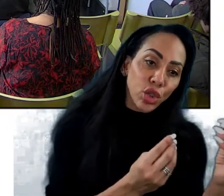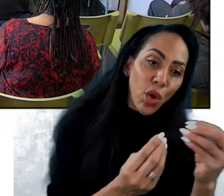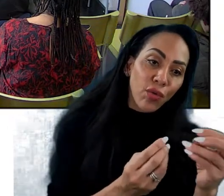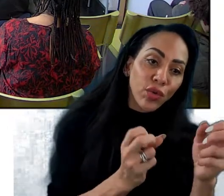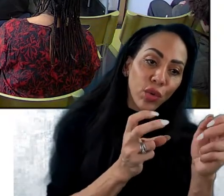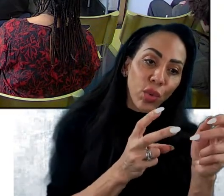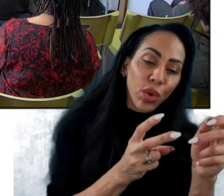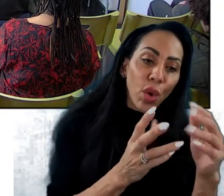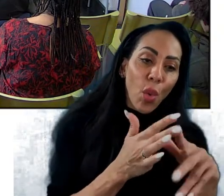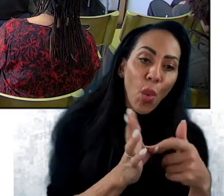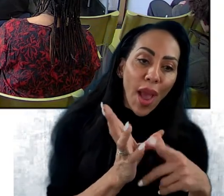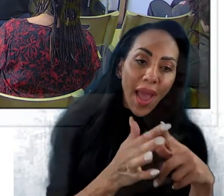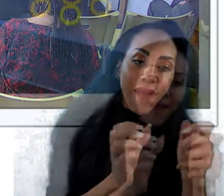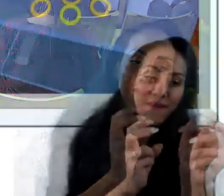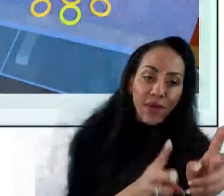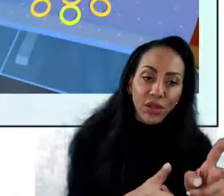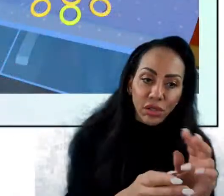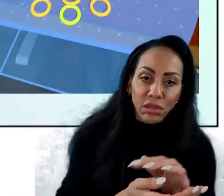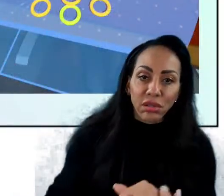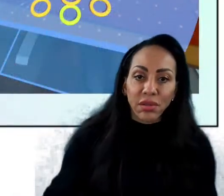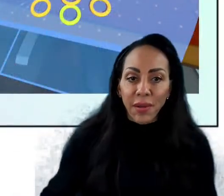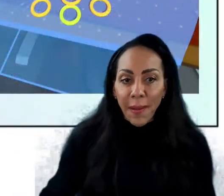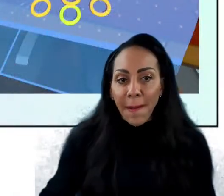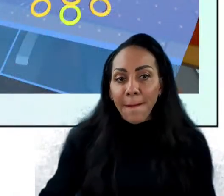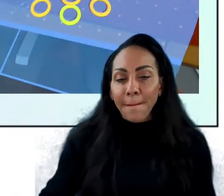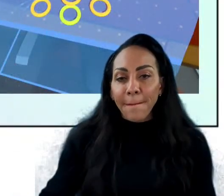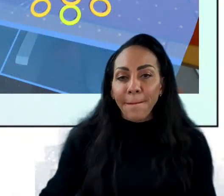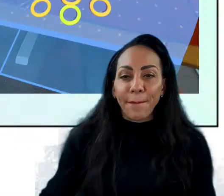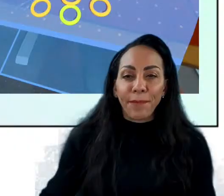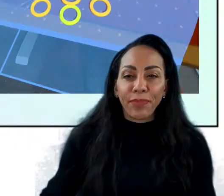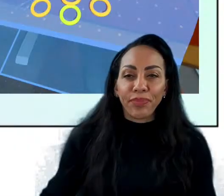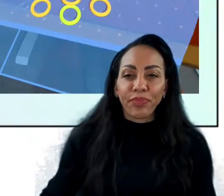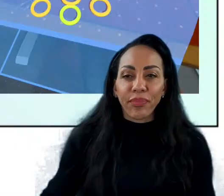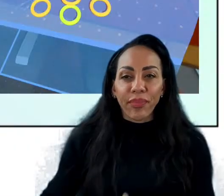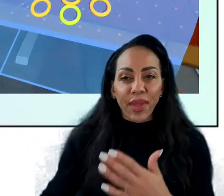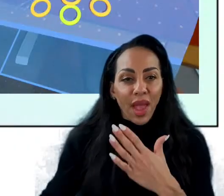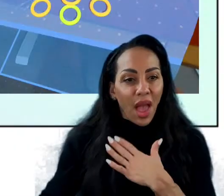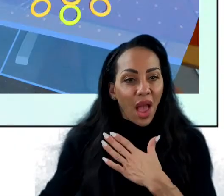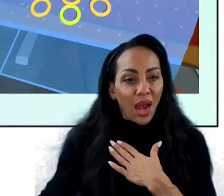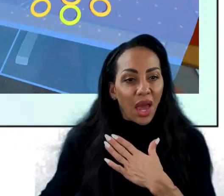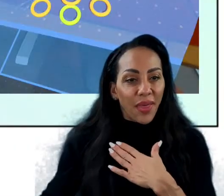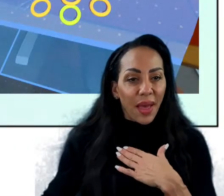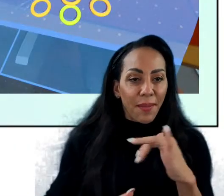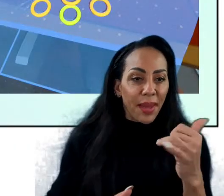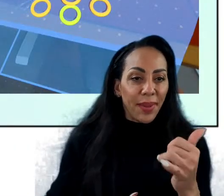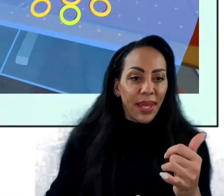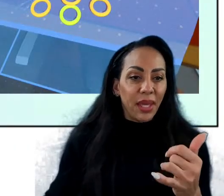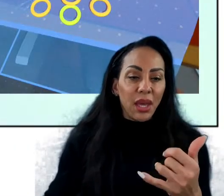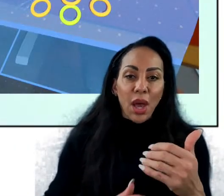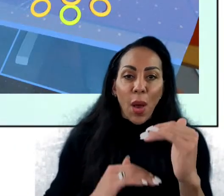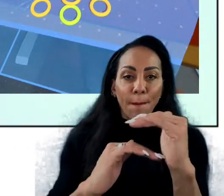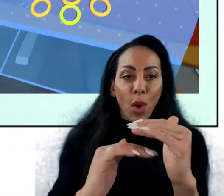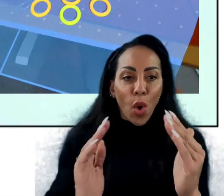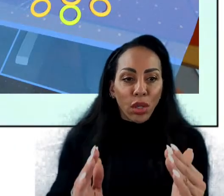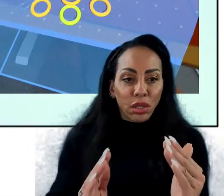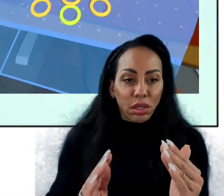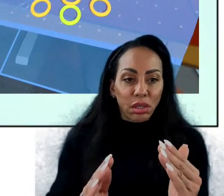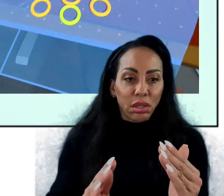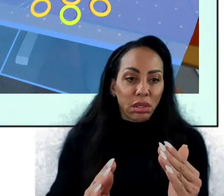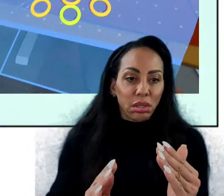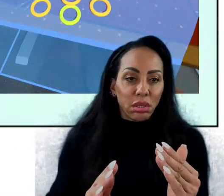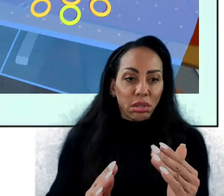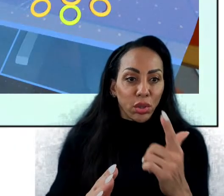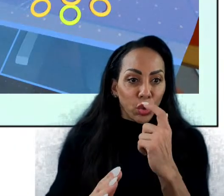Like the boxes are actually becoming part of a playable surface. So like this idea that everything's playable, like maybe a coffee cup or a box or a laptop. You know, so